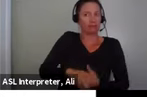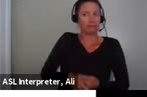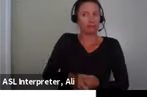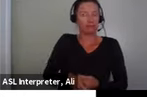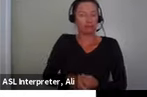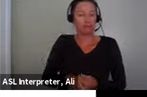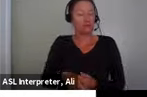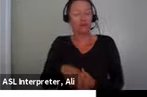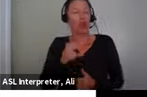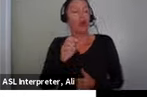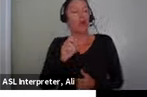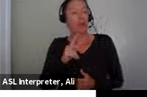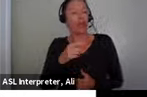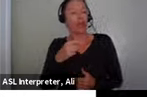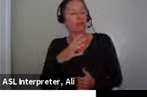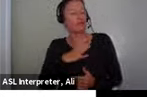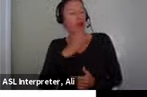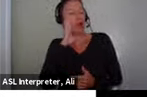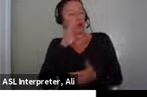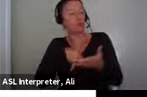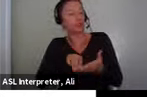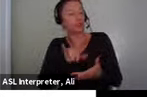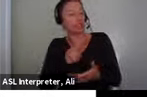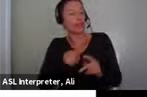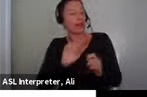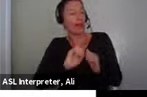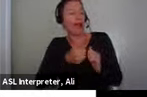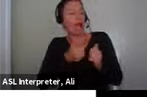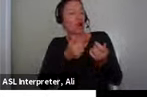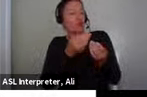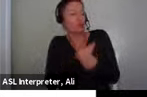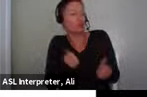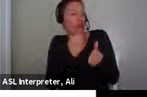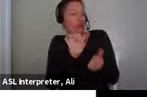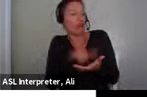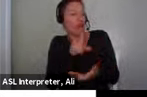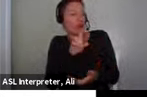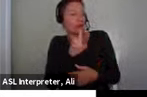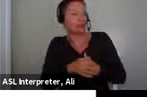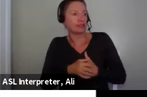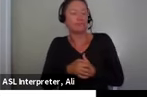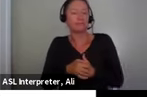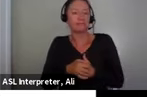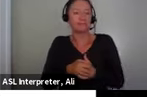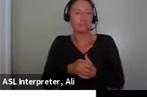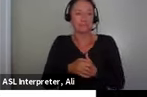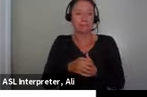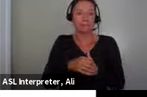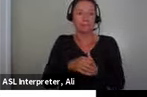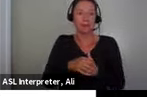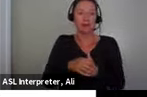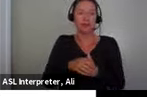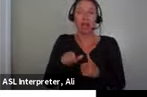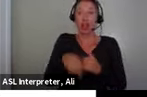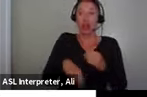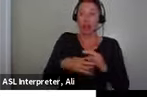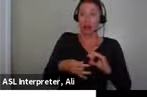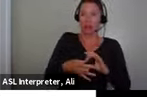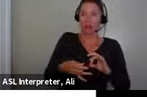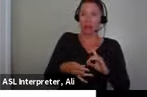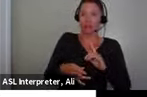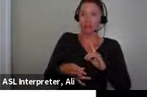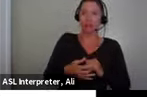Well, that's fine that you're going to be looking at it, but what are you going to do to mitigate it? May I speak to that? Sure.